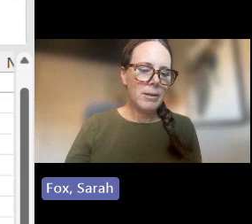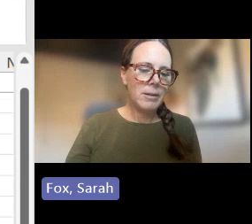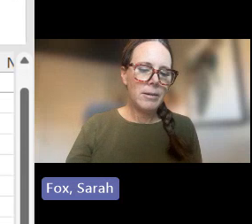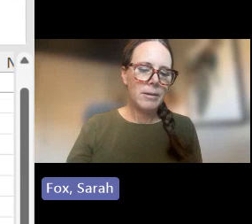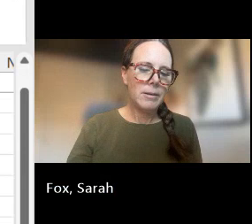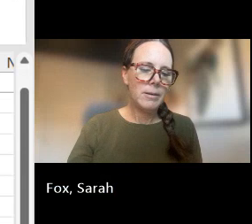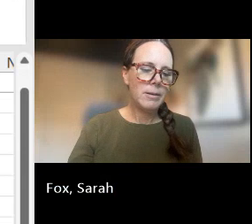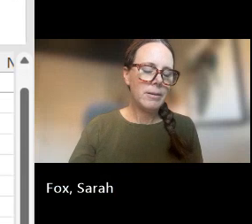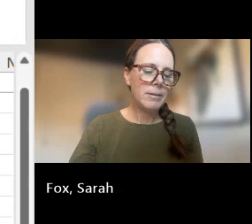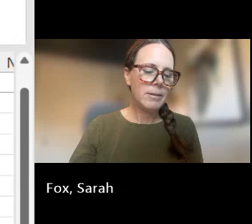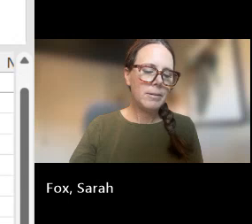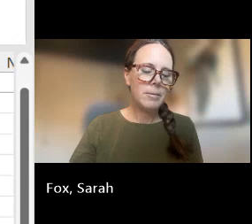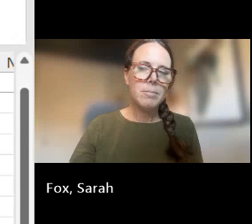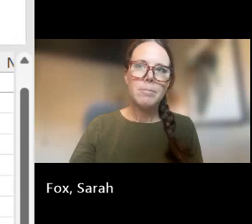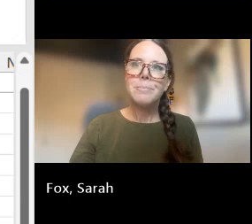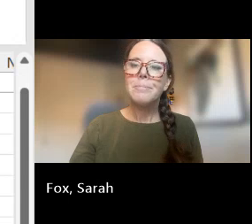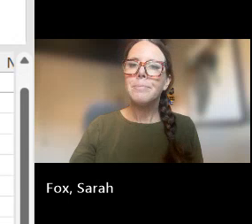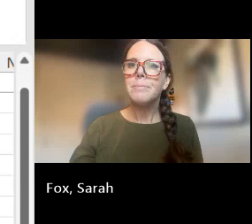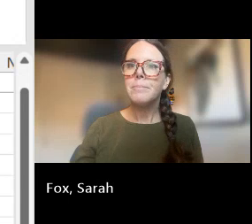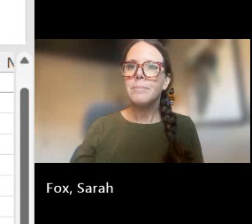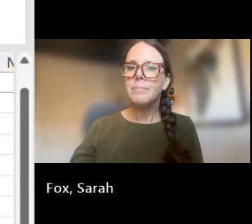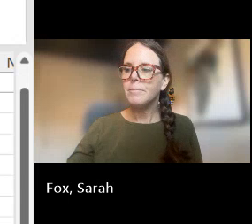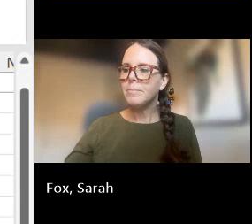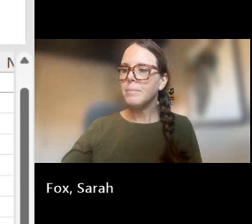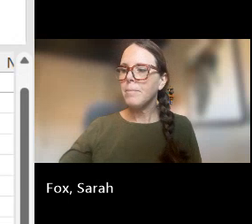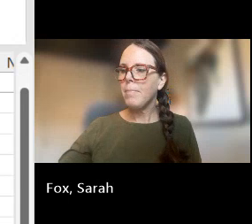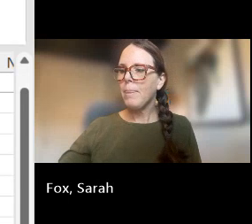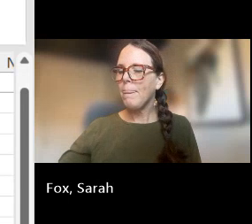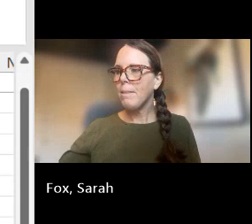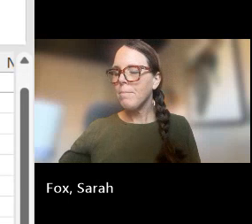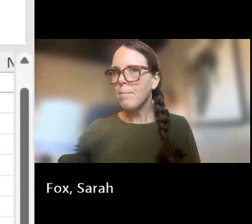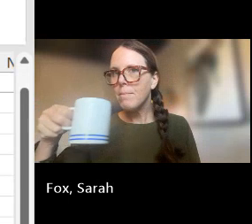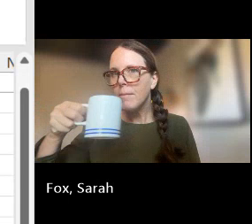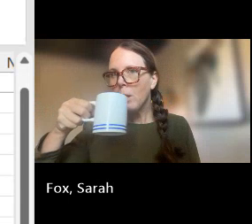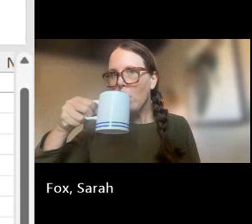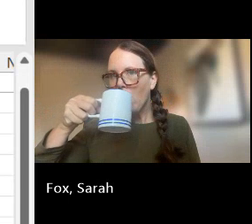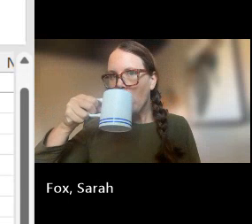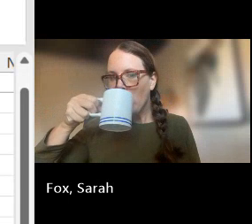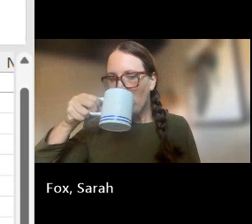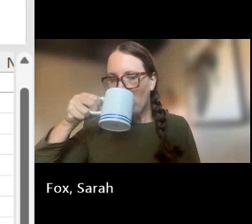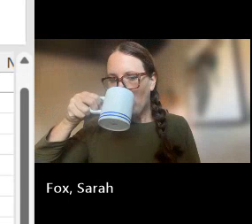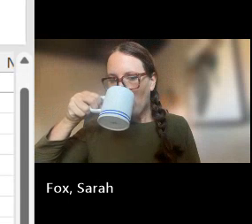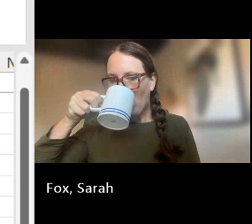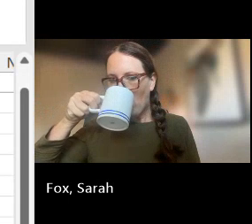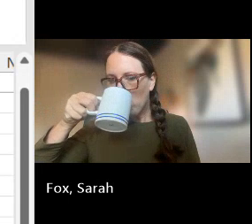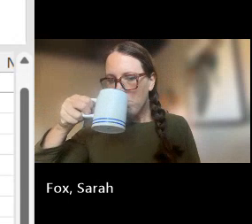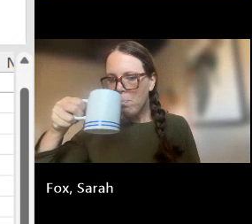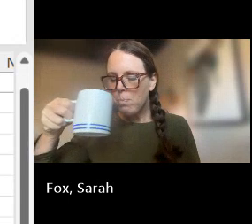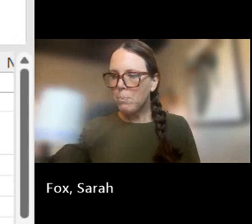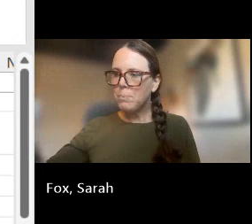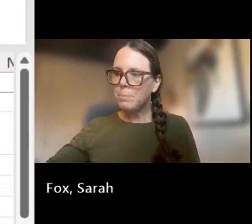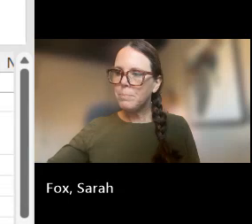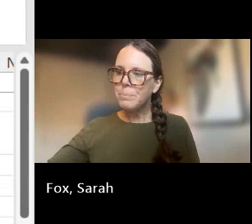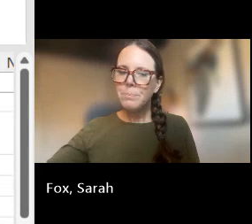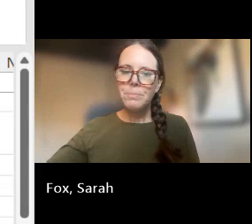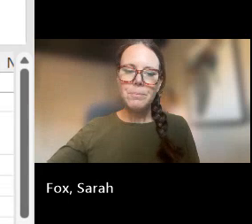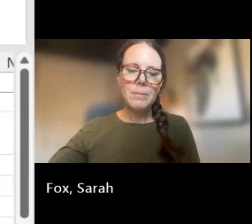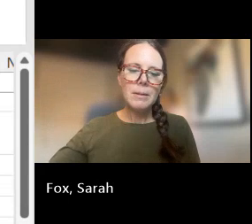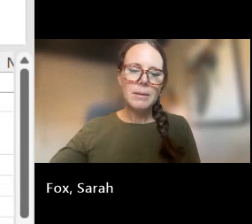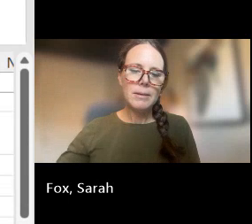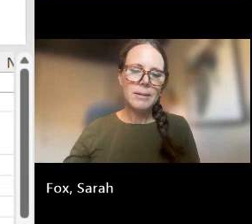meeting. So Chris, do you want to say yes then in the column? I'm just blanks or yes to me, but I could, yeah, no, I'll do that. I'll do